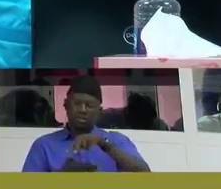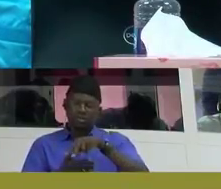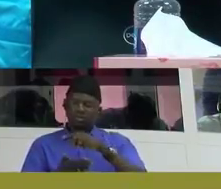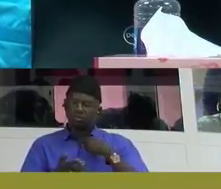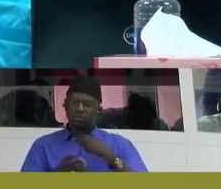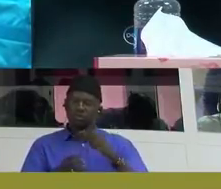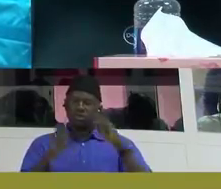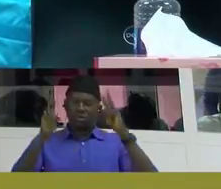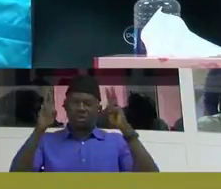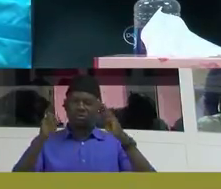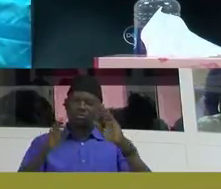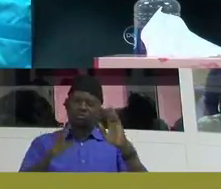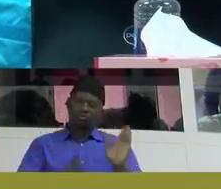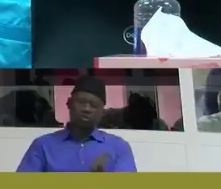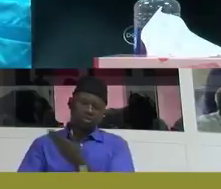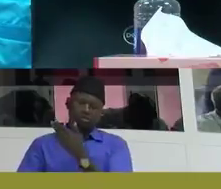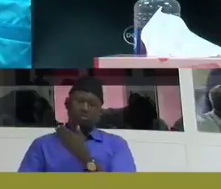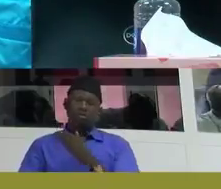Unquote.